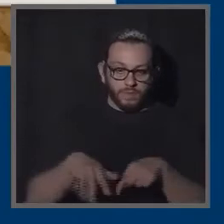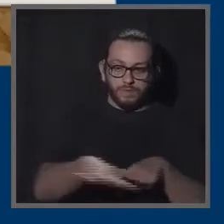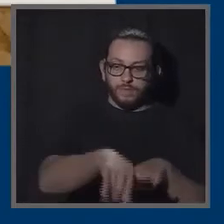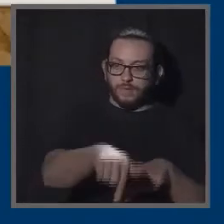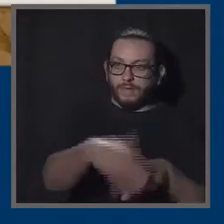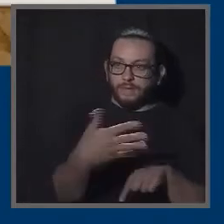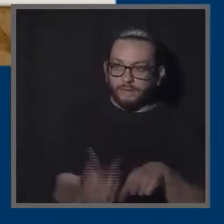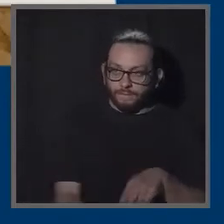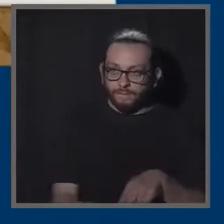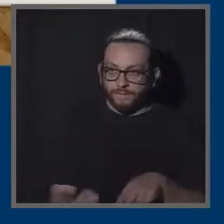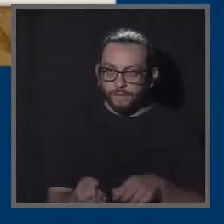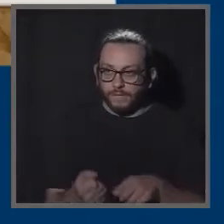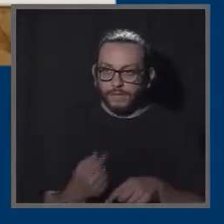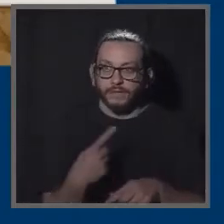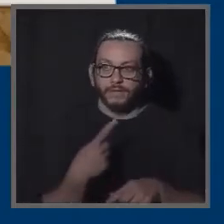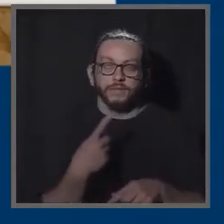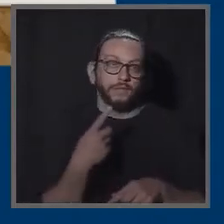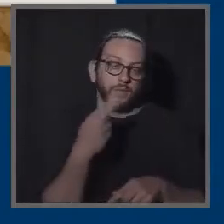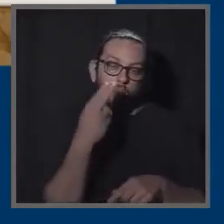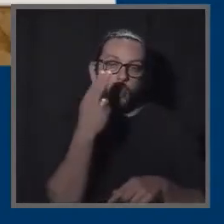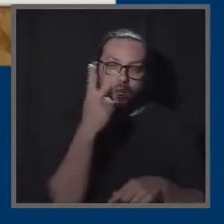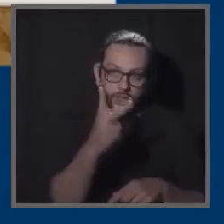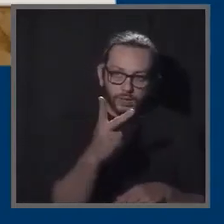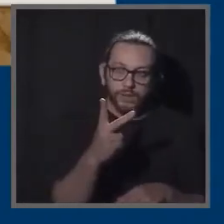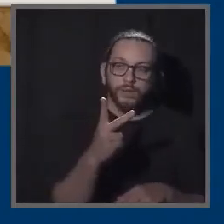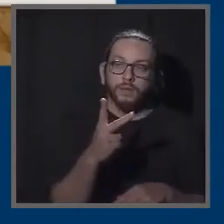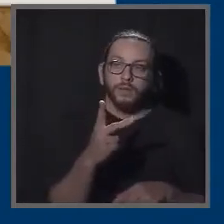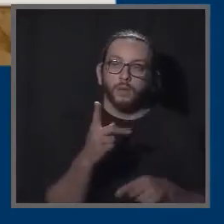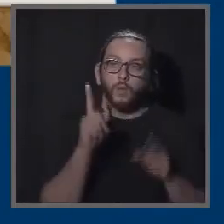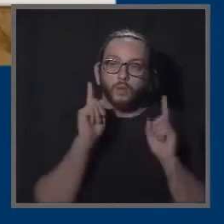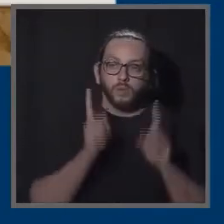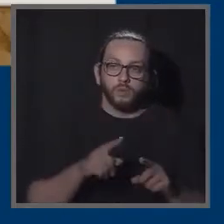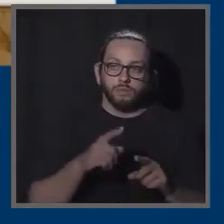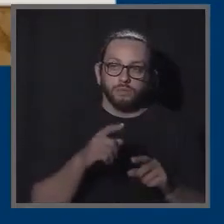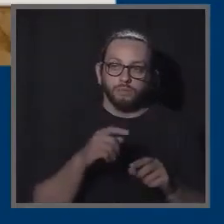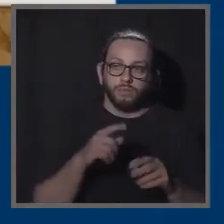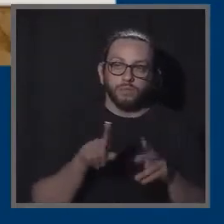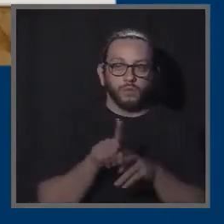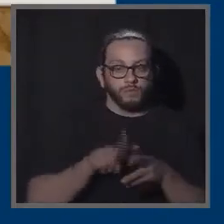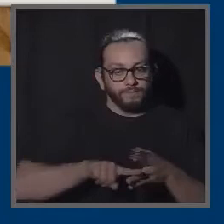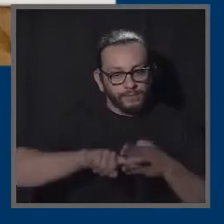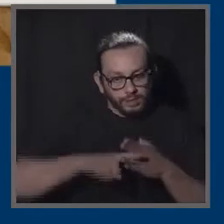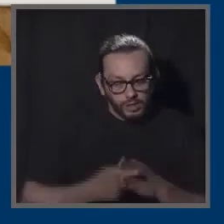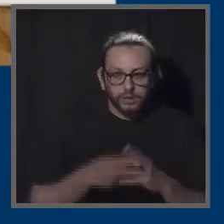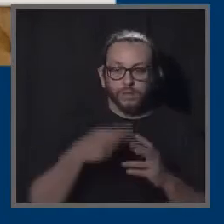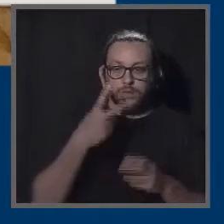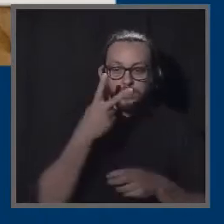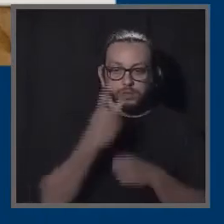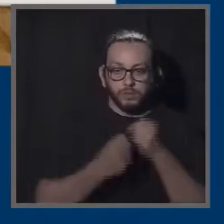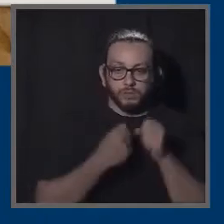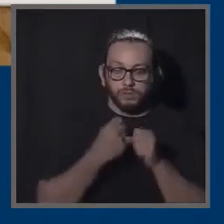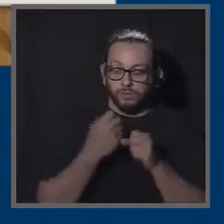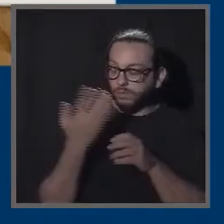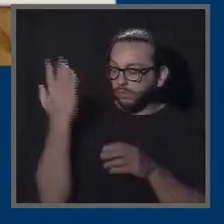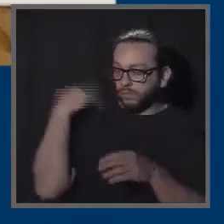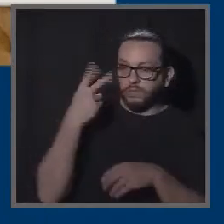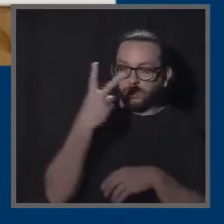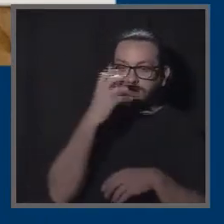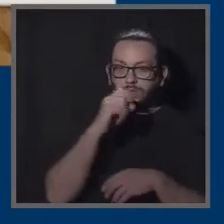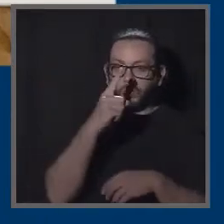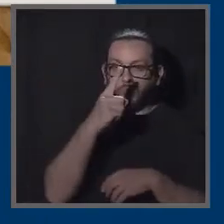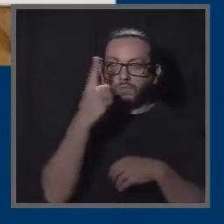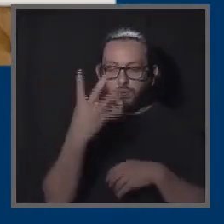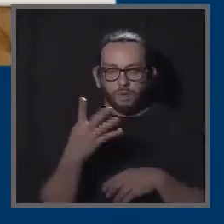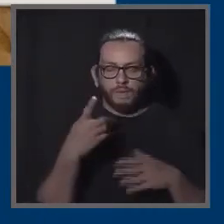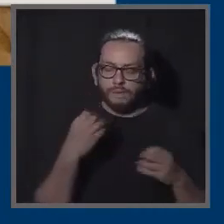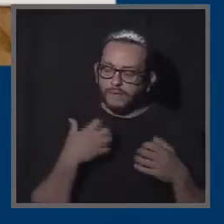began in 2014. And it's a very interesting initiative for a shift in